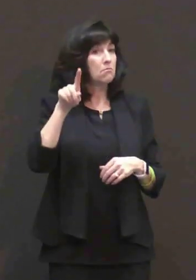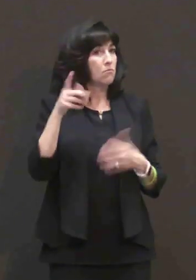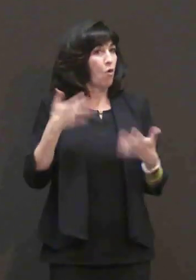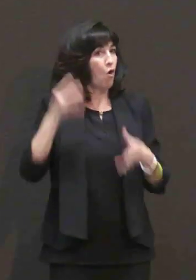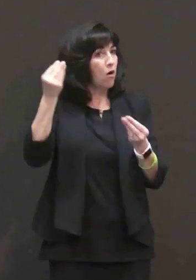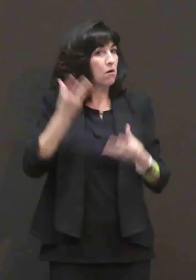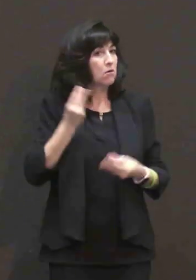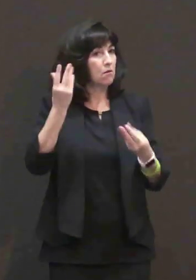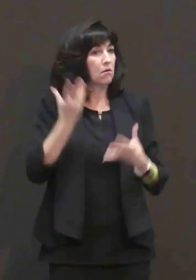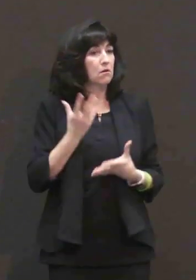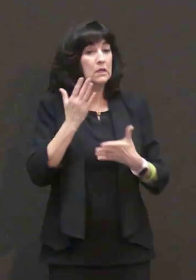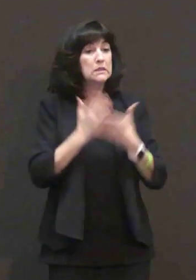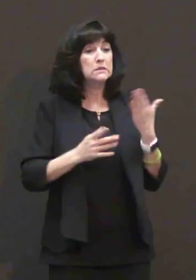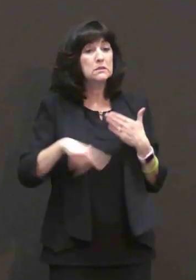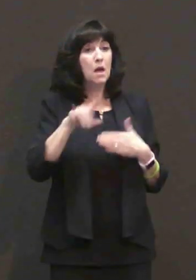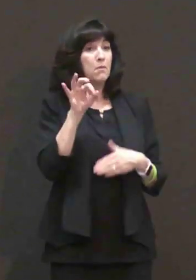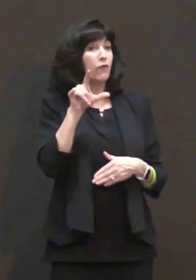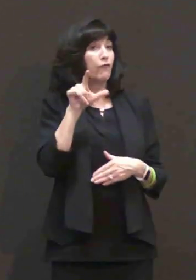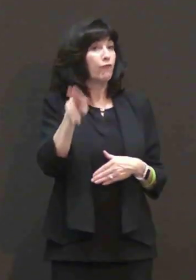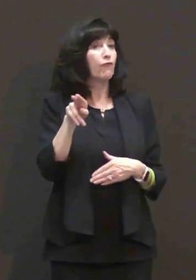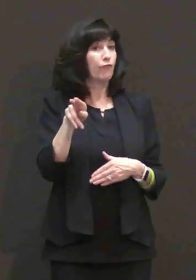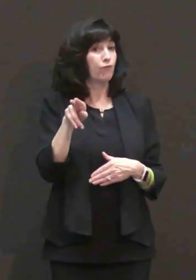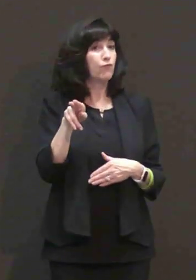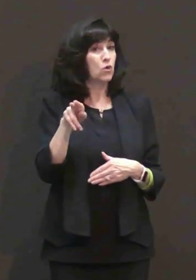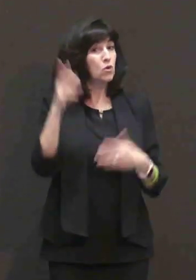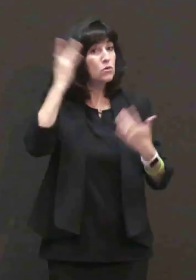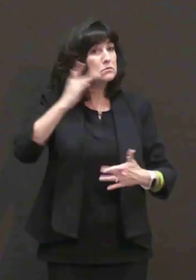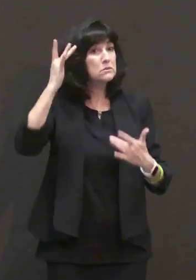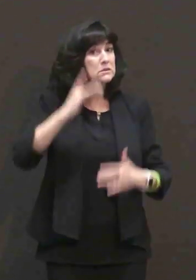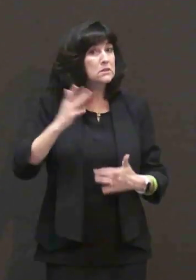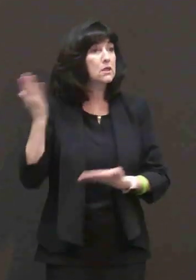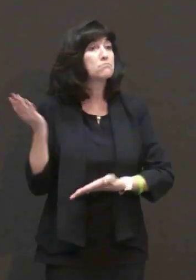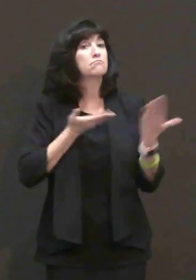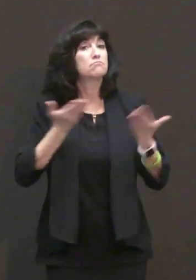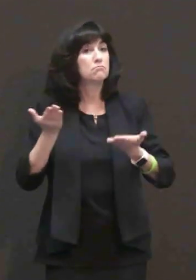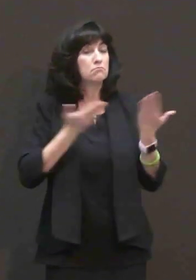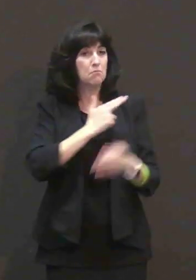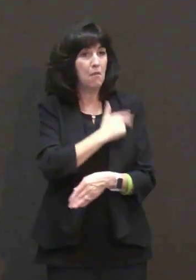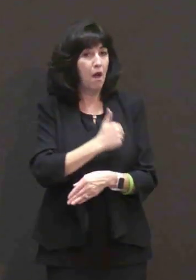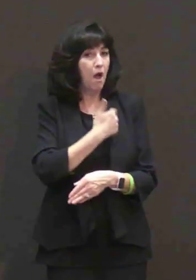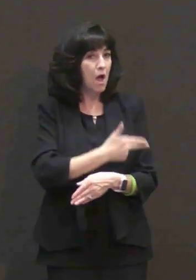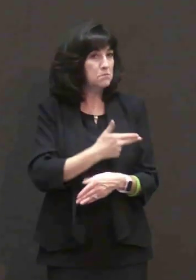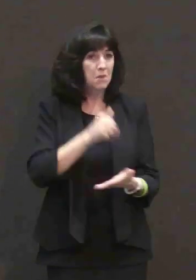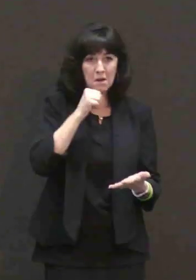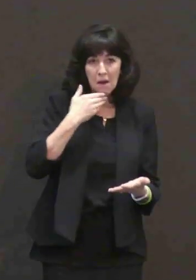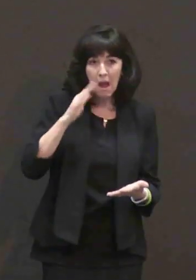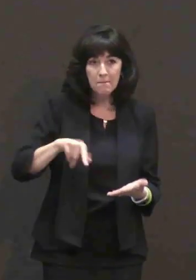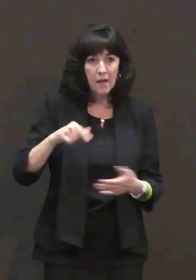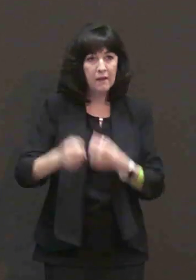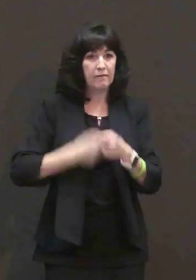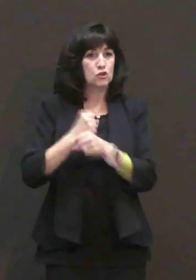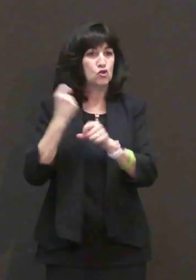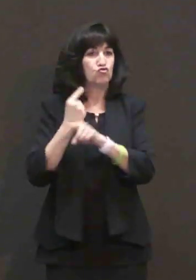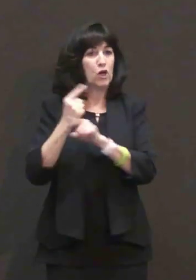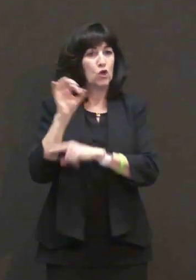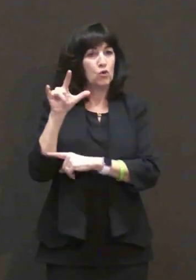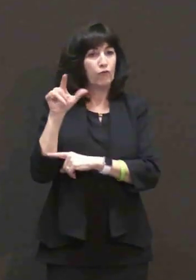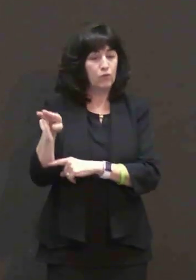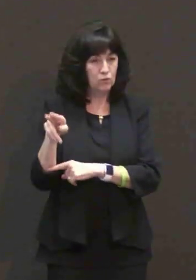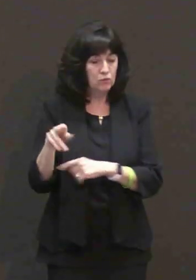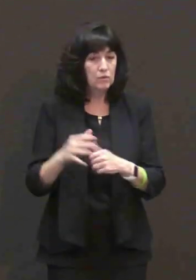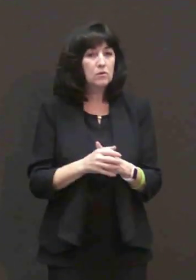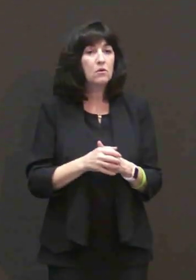than the normal flu season we'd have seen last year. So we have that variance in our favor. We have these surge options, which not only